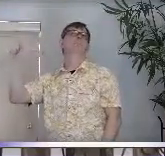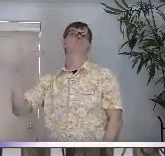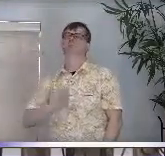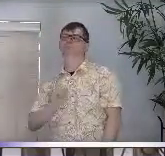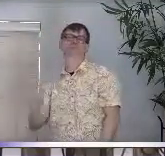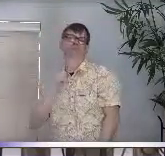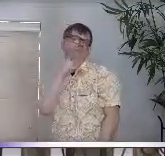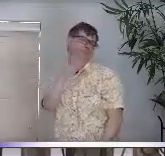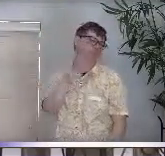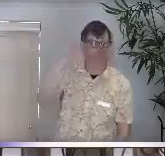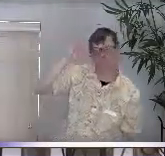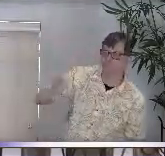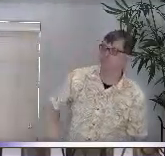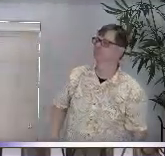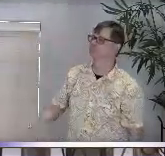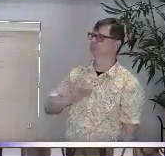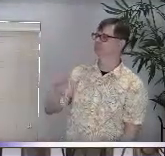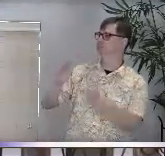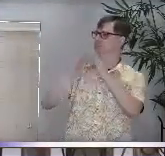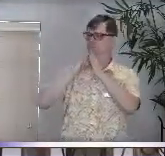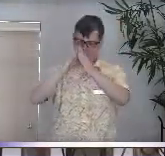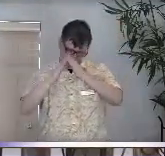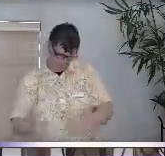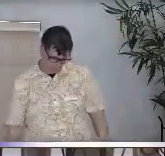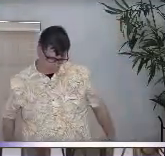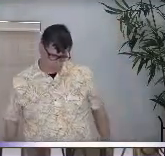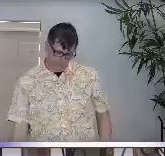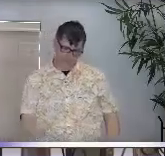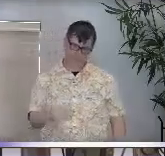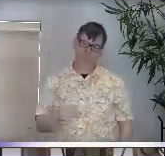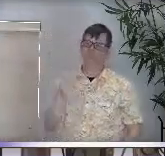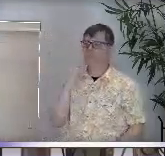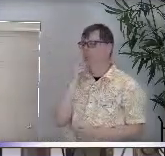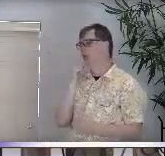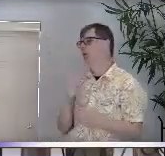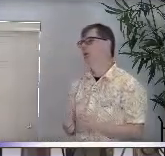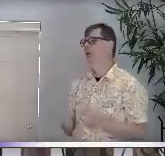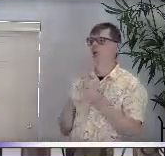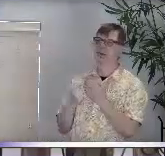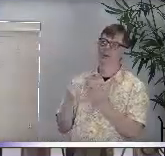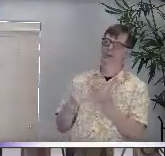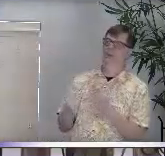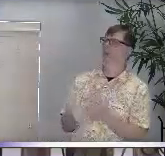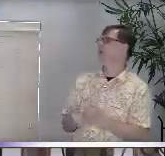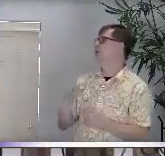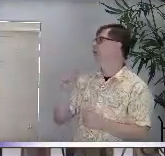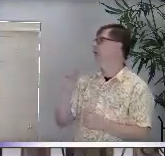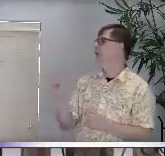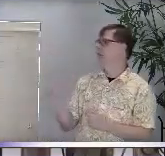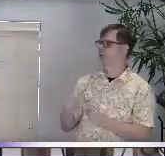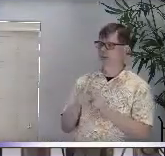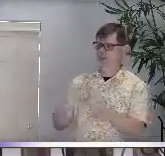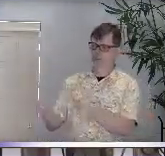good now, you know. And when I got home, Luke was tired, and we were driving here. You know, Luke does directions